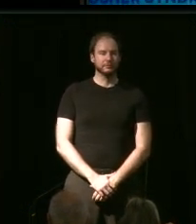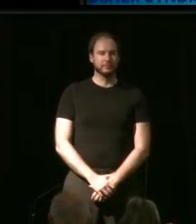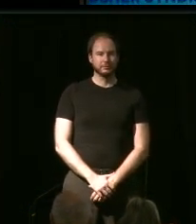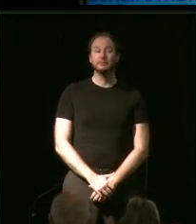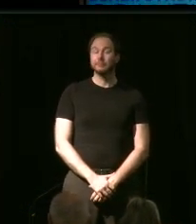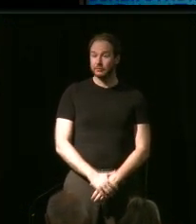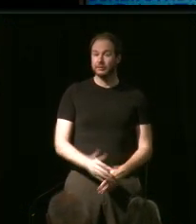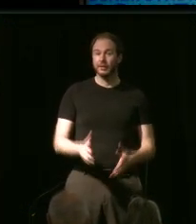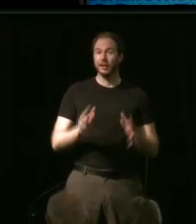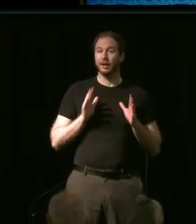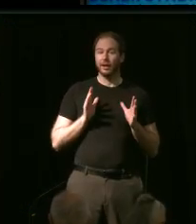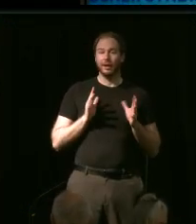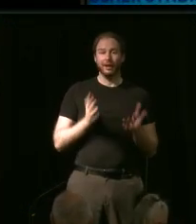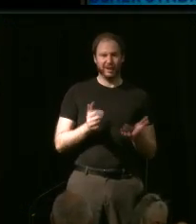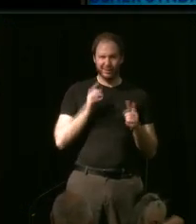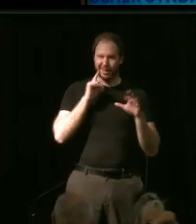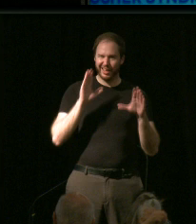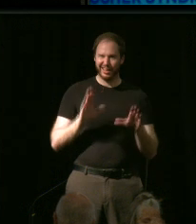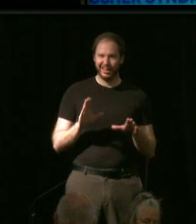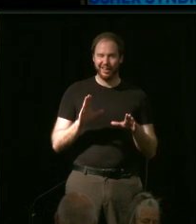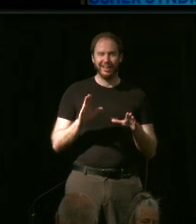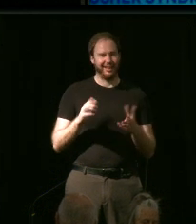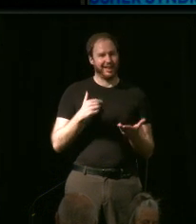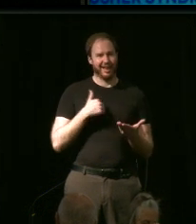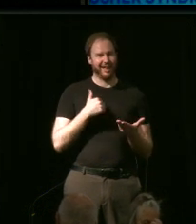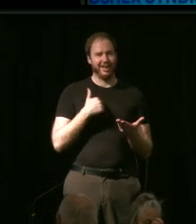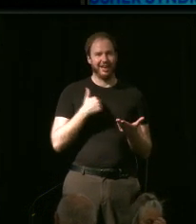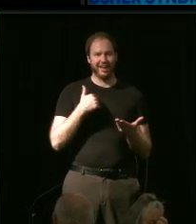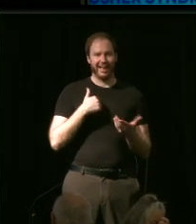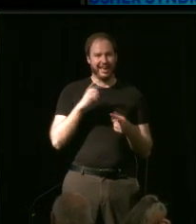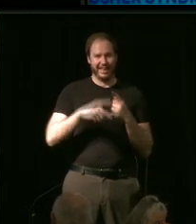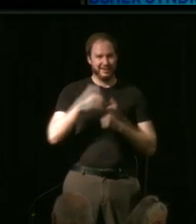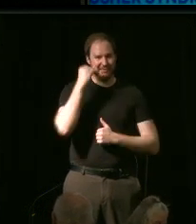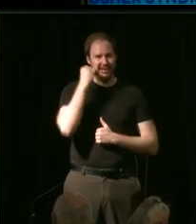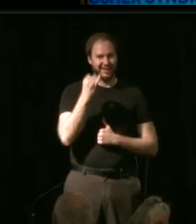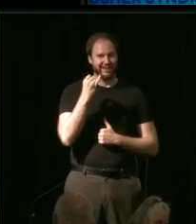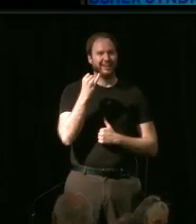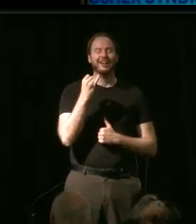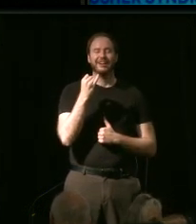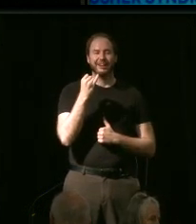How amazing is that? I could not have possibly imagined.